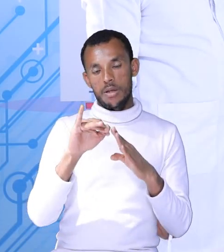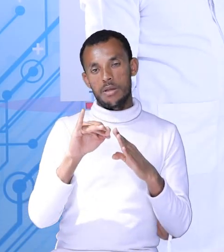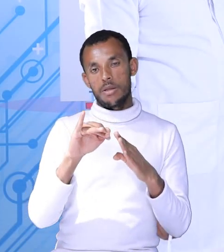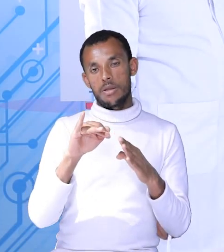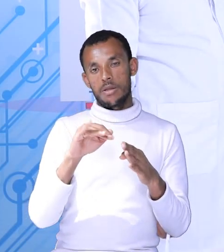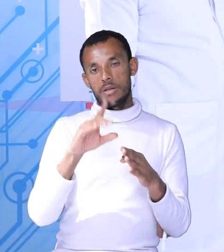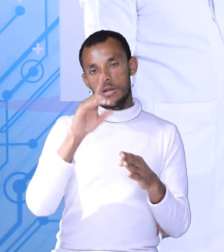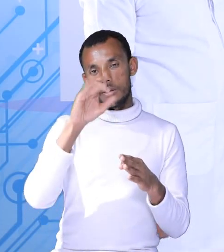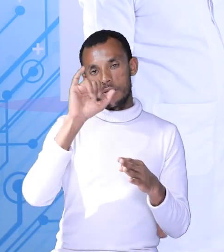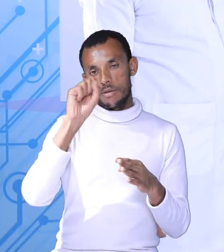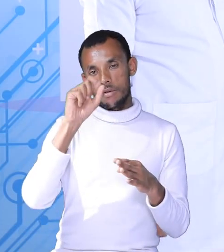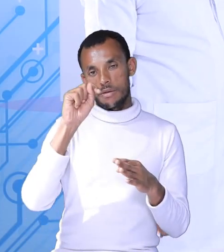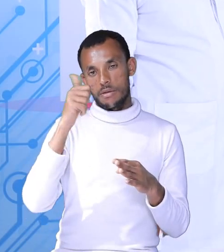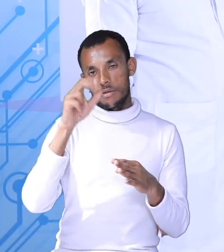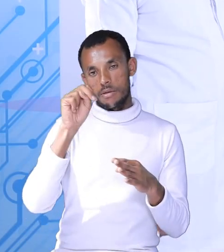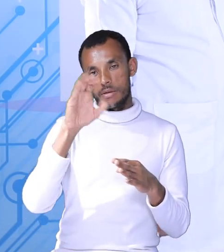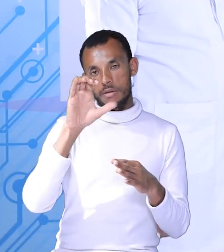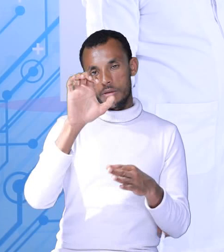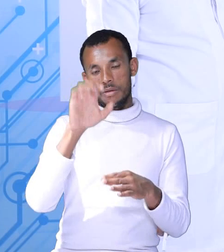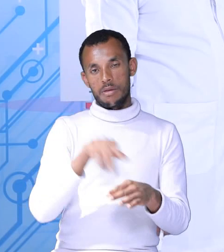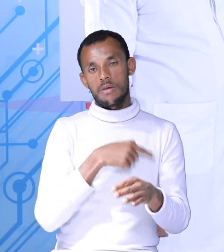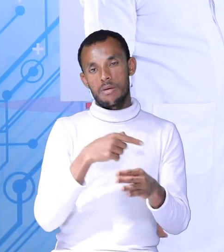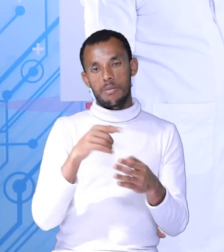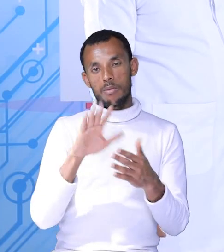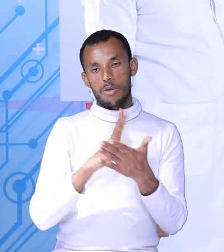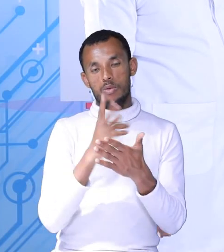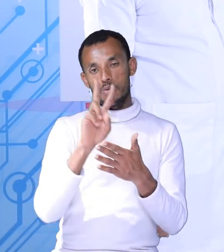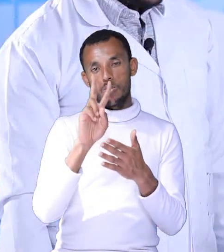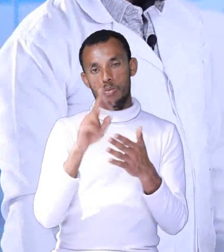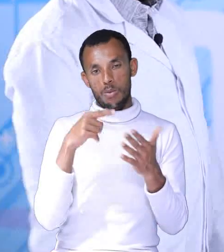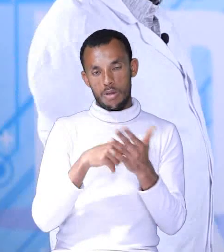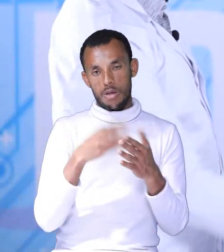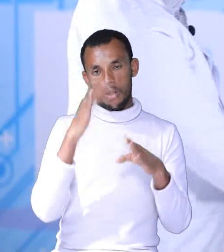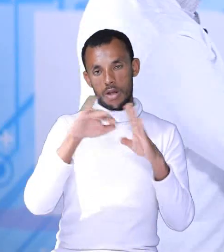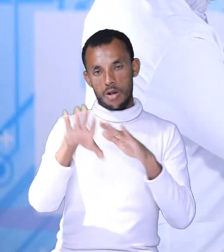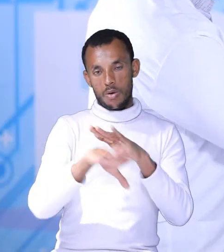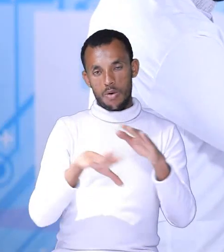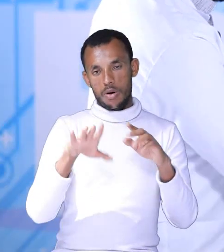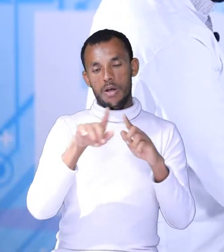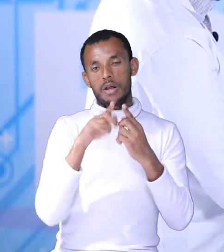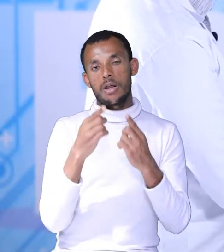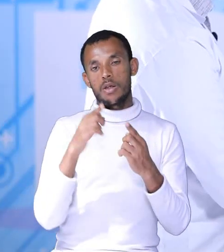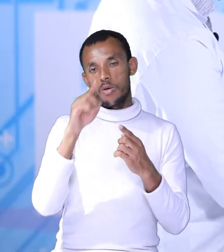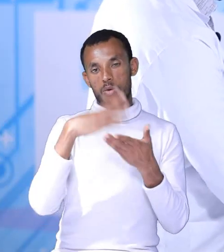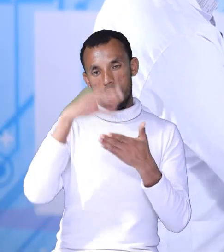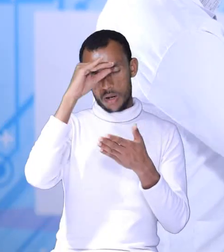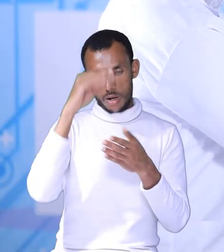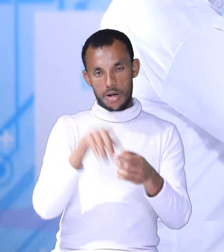Distance between 2 points in space. By the way, in lower grade, you have learned the distance